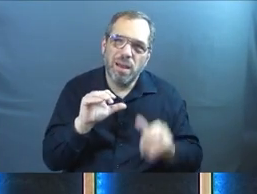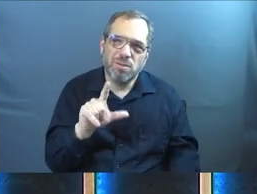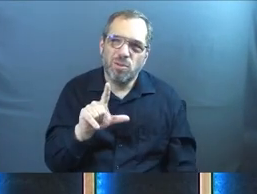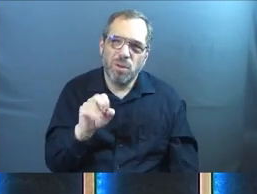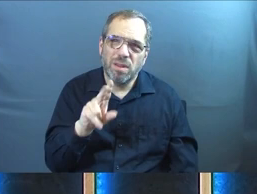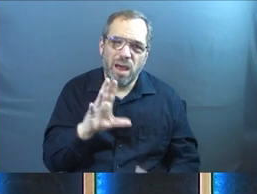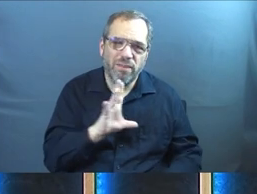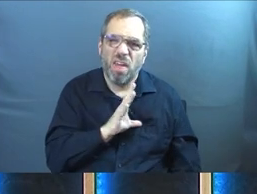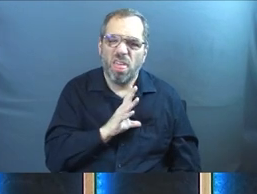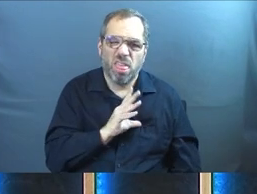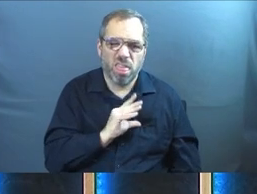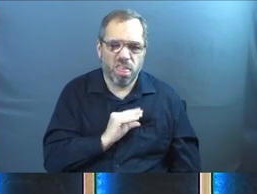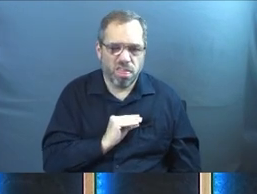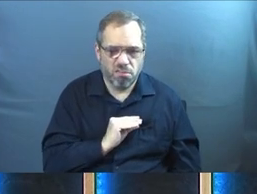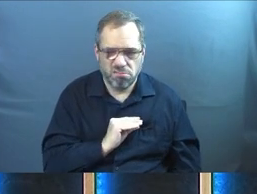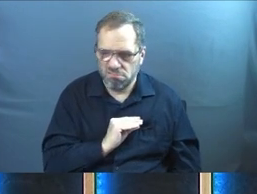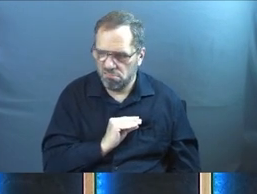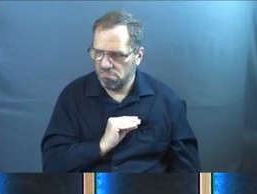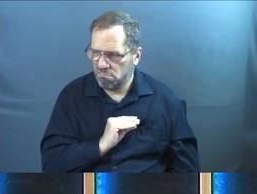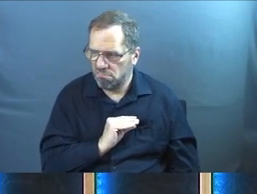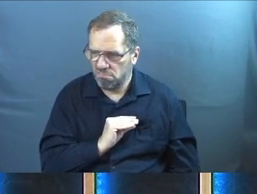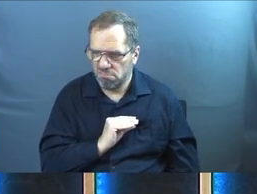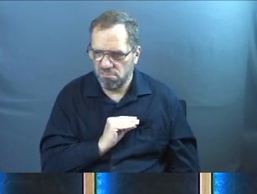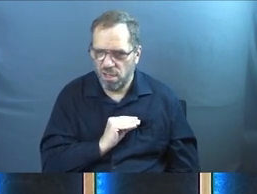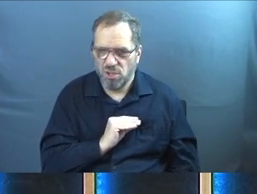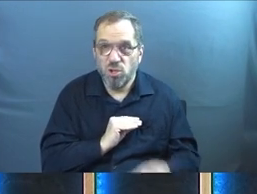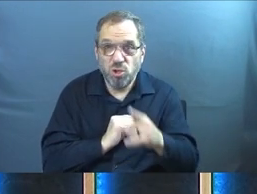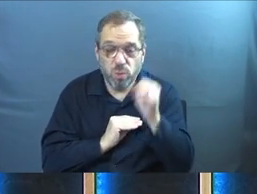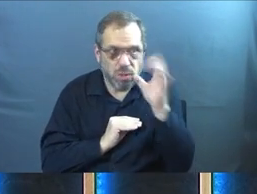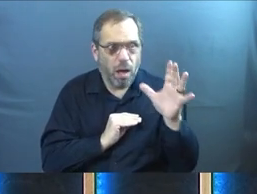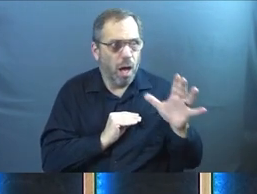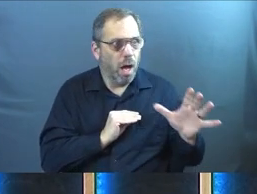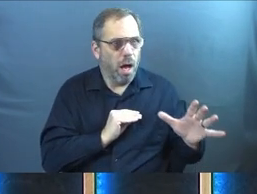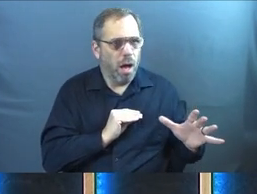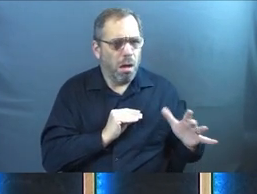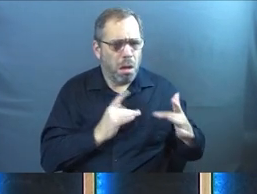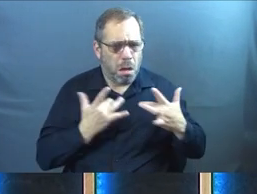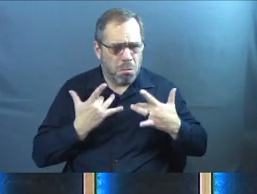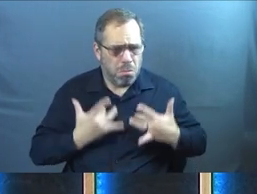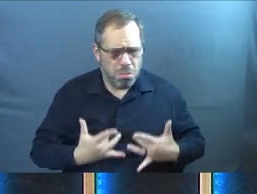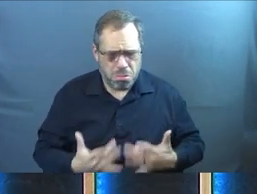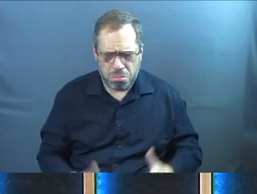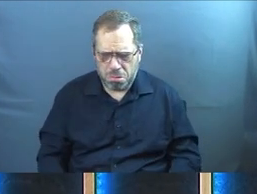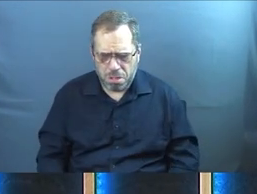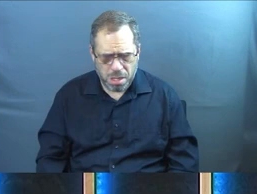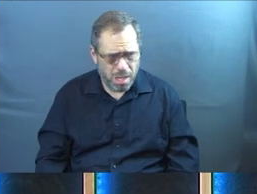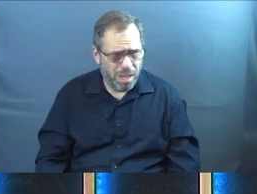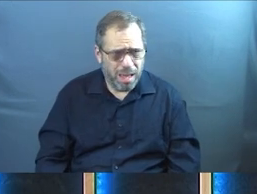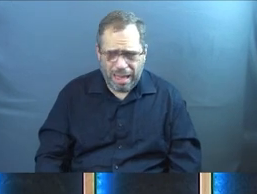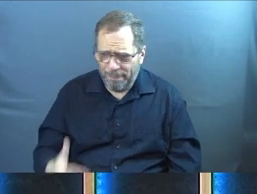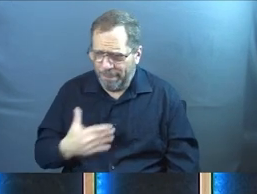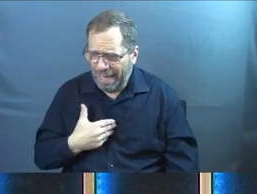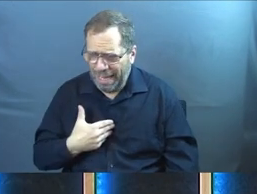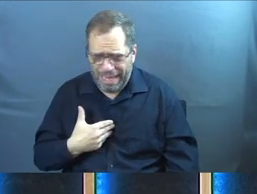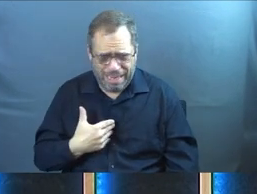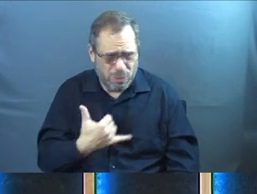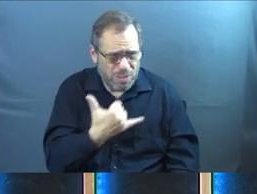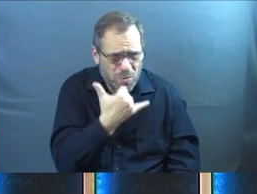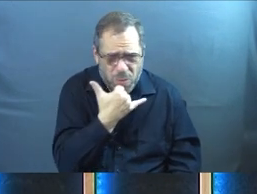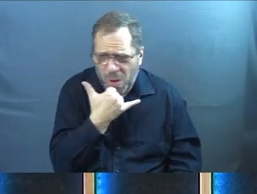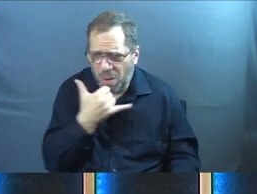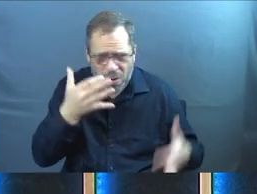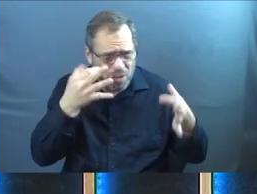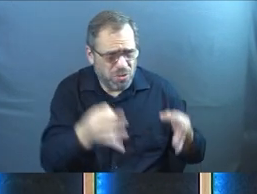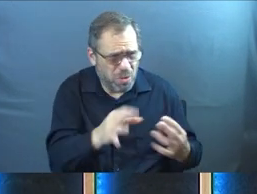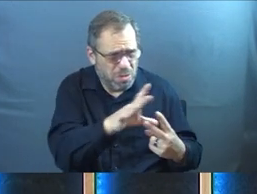fade. And when it did, you were so shocked and so discouraged by it, you thought you had done something massively wrong or